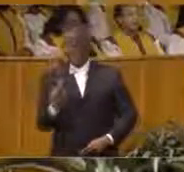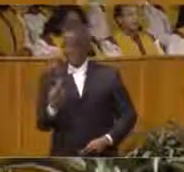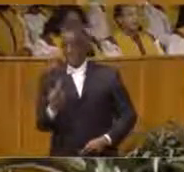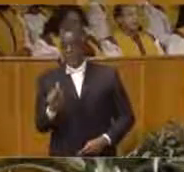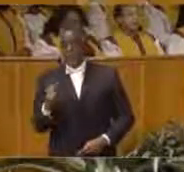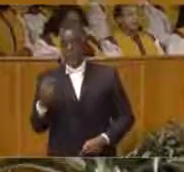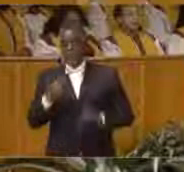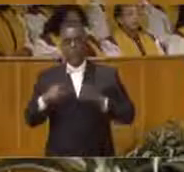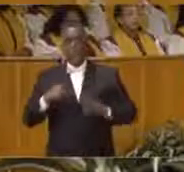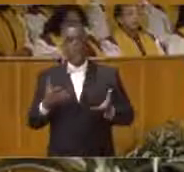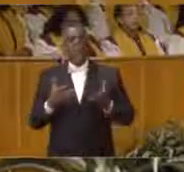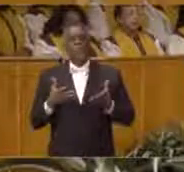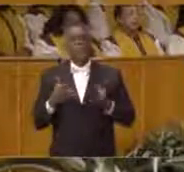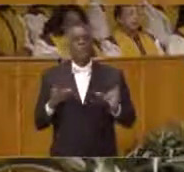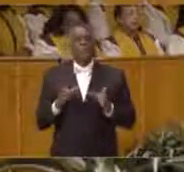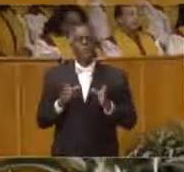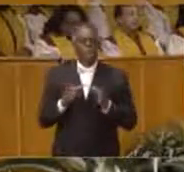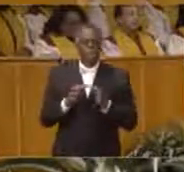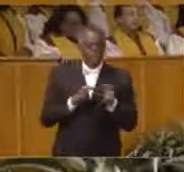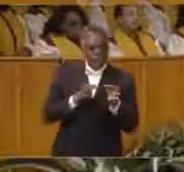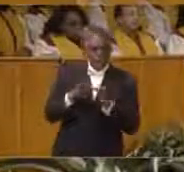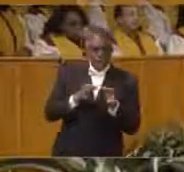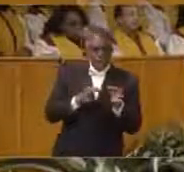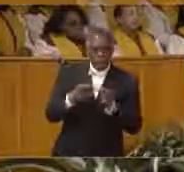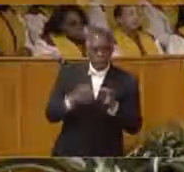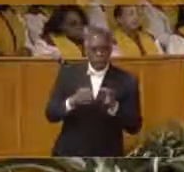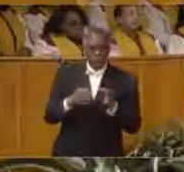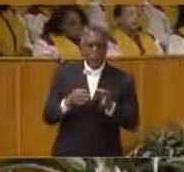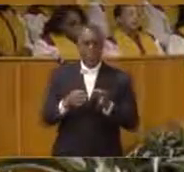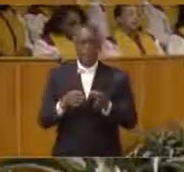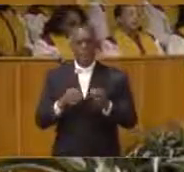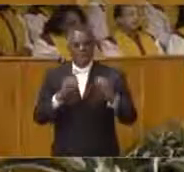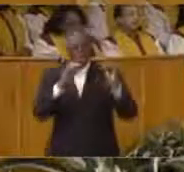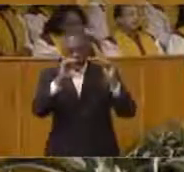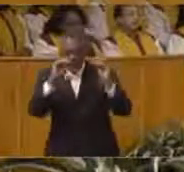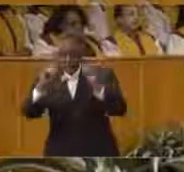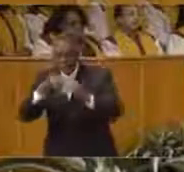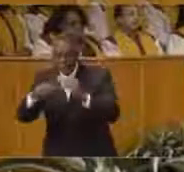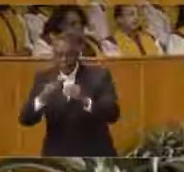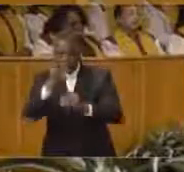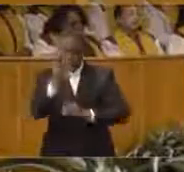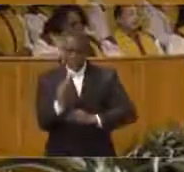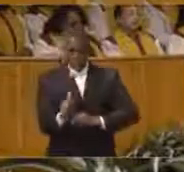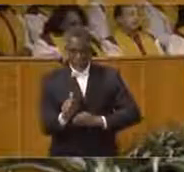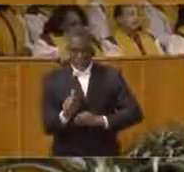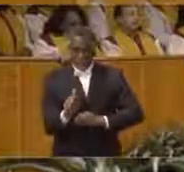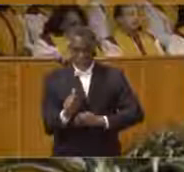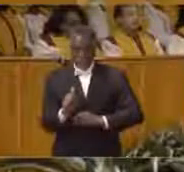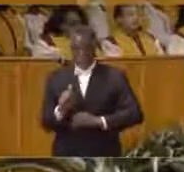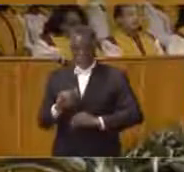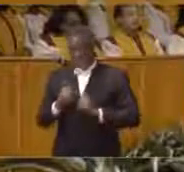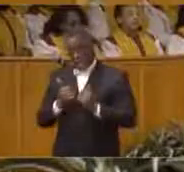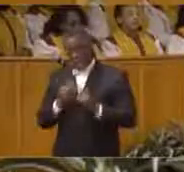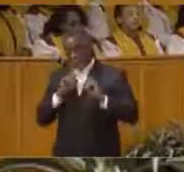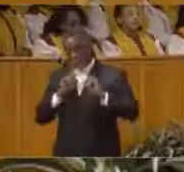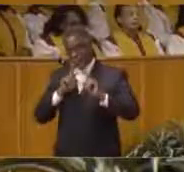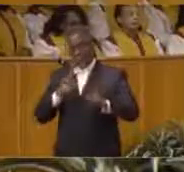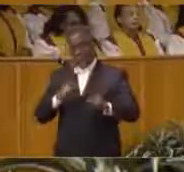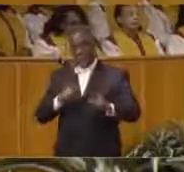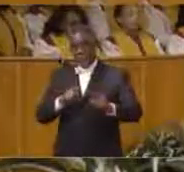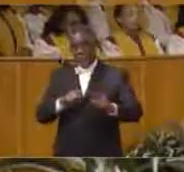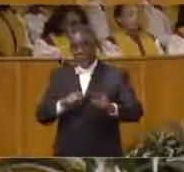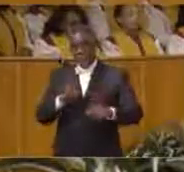What I want to do for the next few moments that I have your attention is try to teach you about tithing by answering